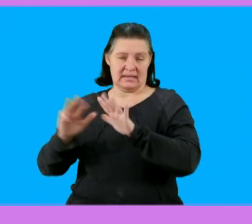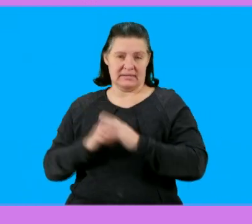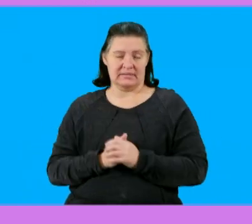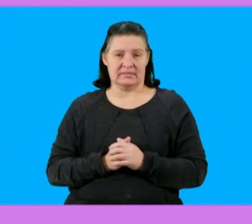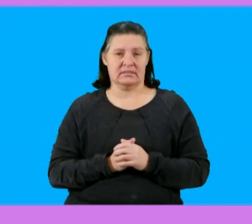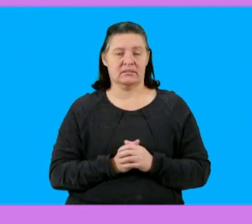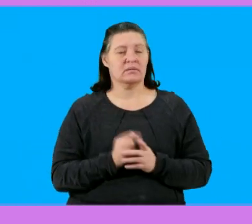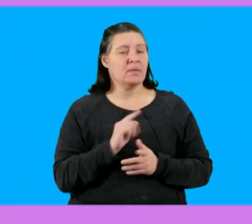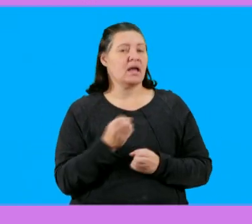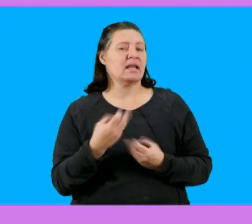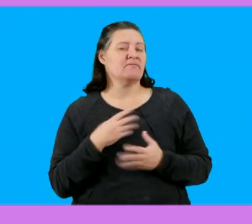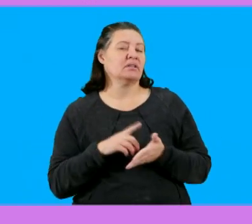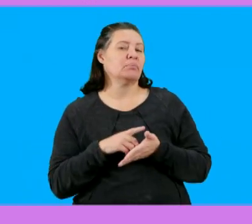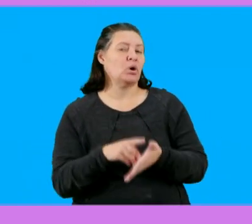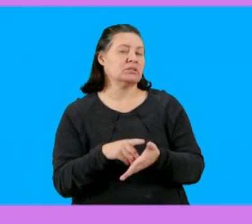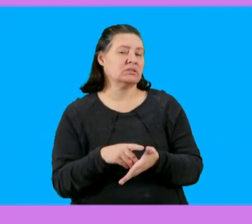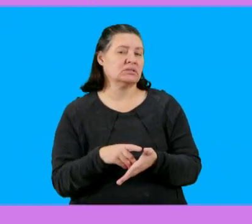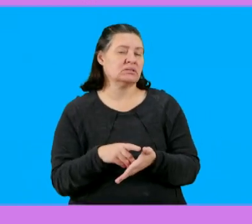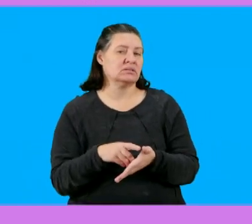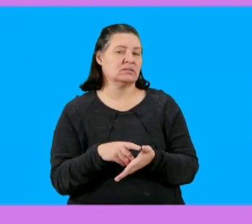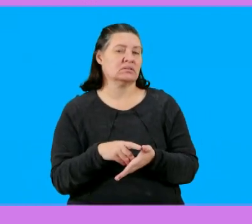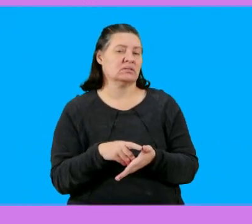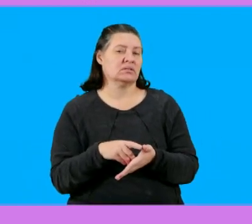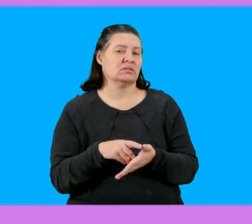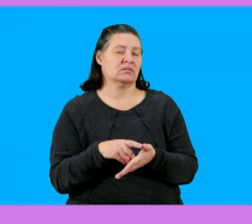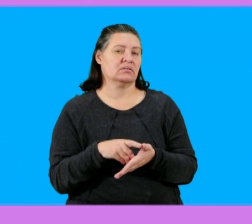8,999 Rand. So that will give us a deposit of